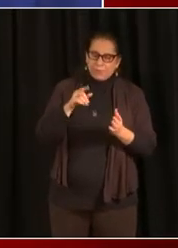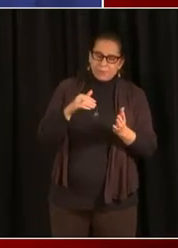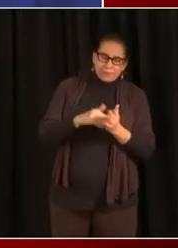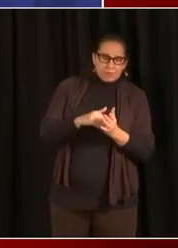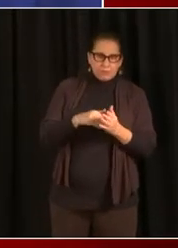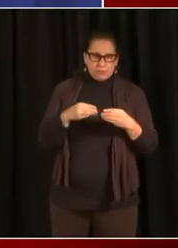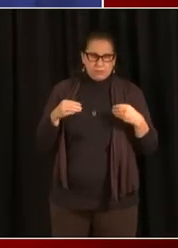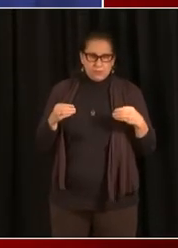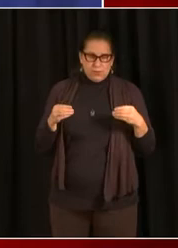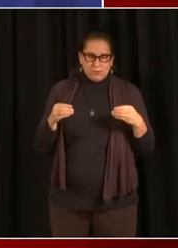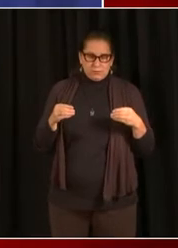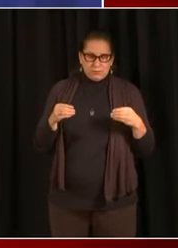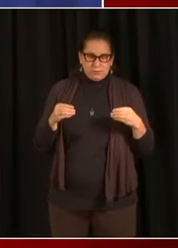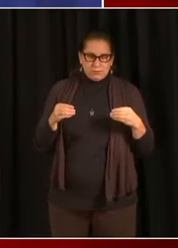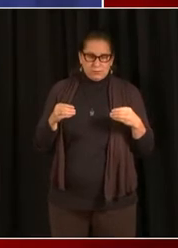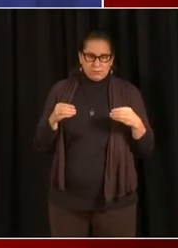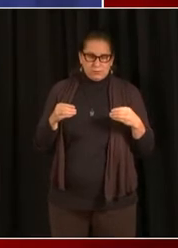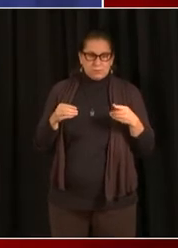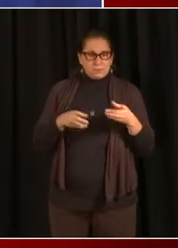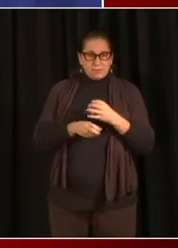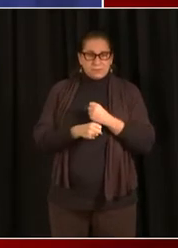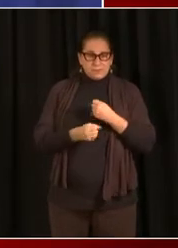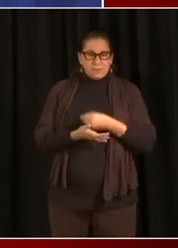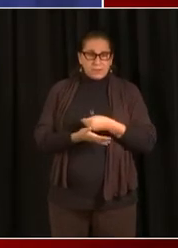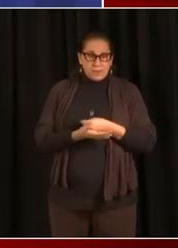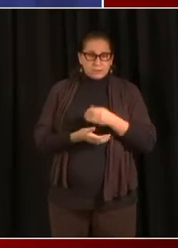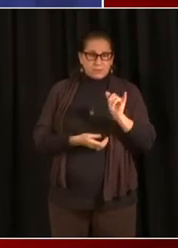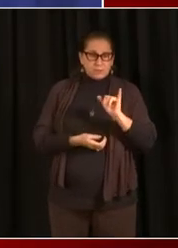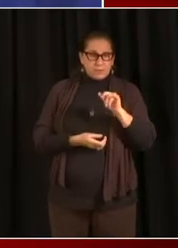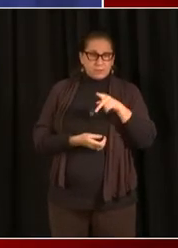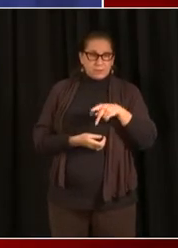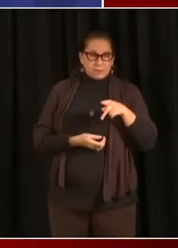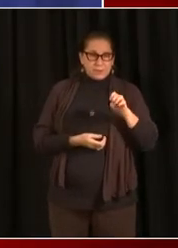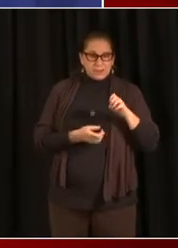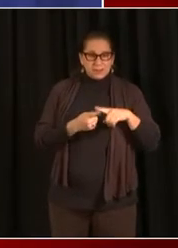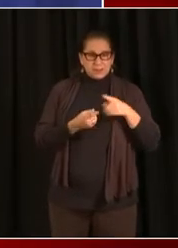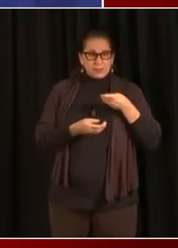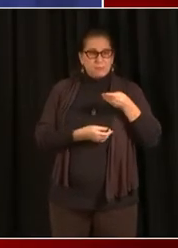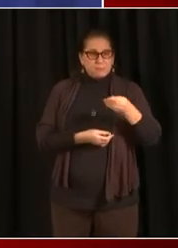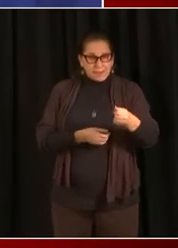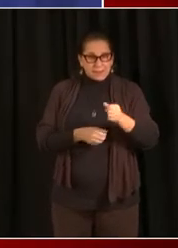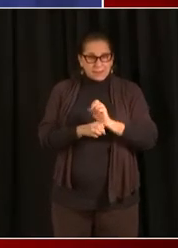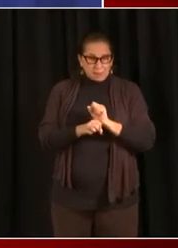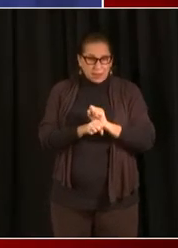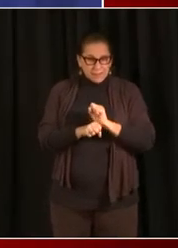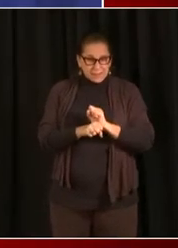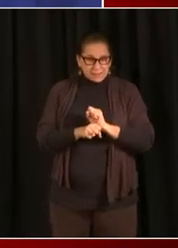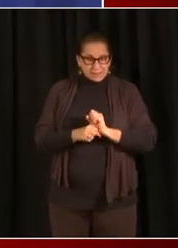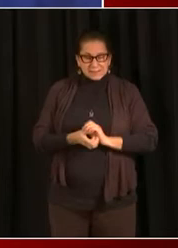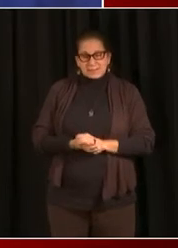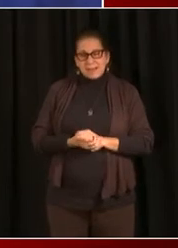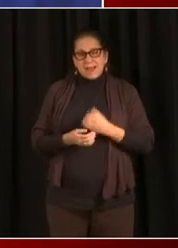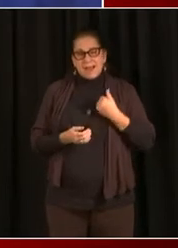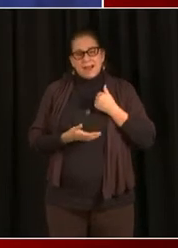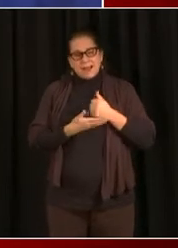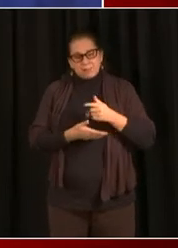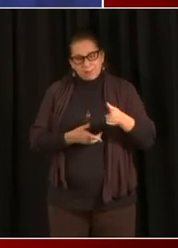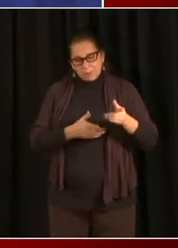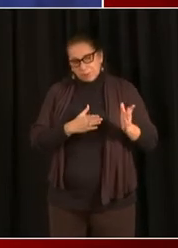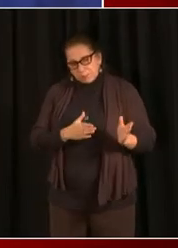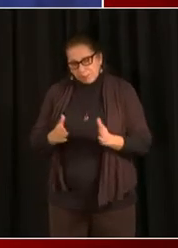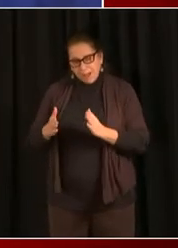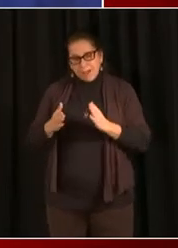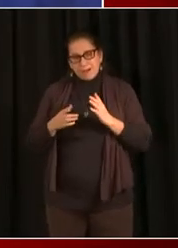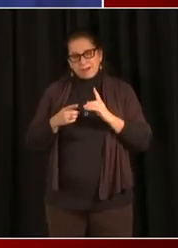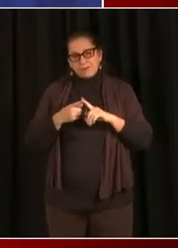receive PPP, which was, I think, a very big deal. I think that had a lot to do with making sure that they were well equipped with an understanding of what they were trying to